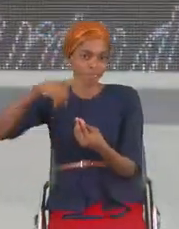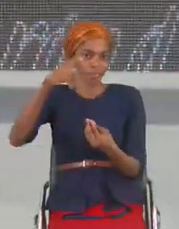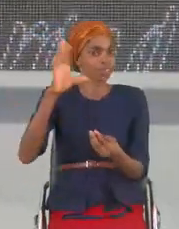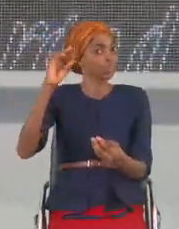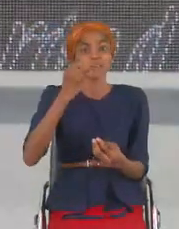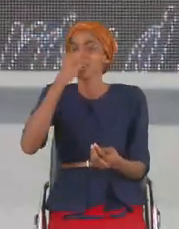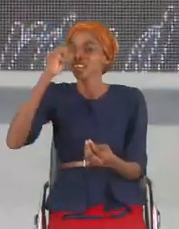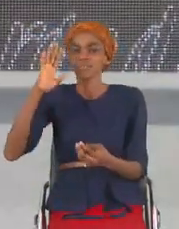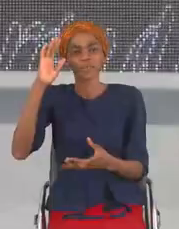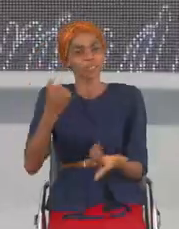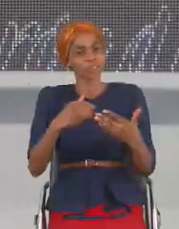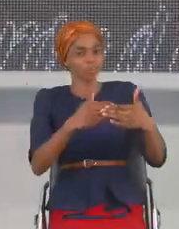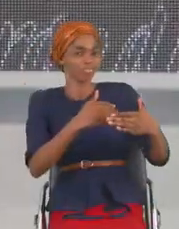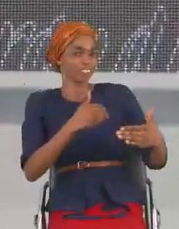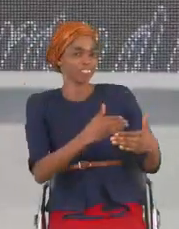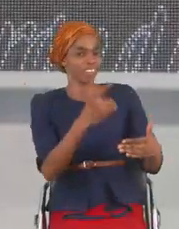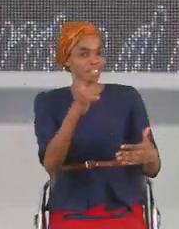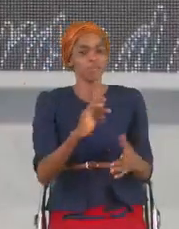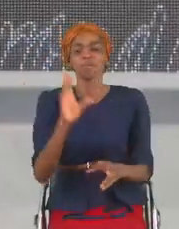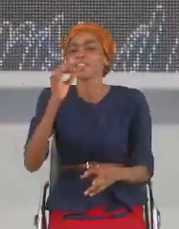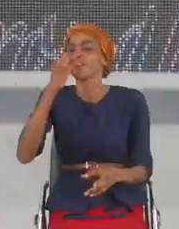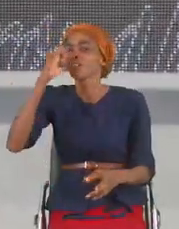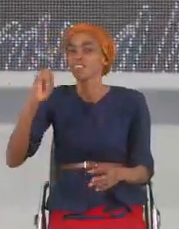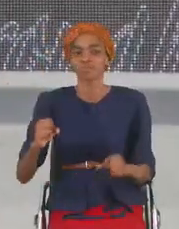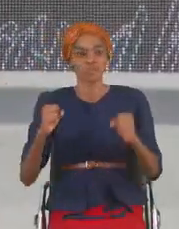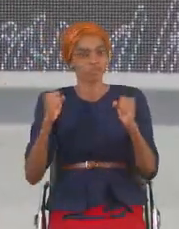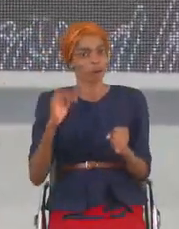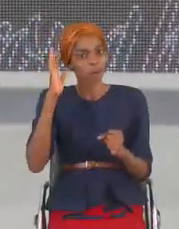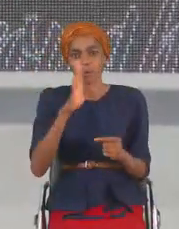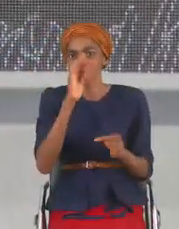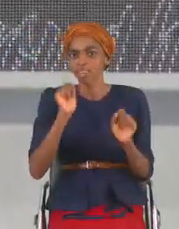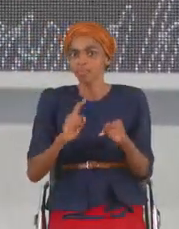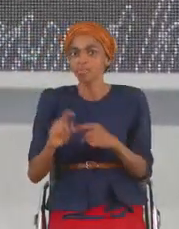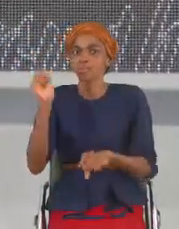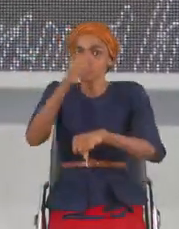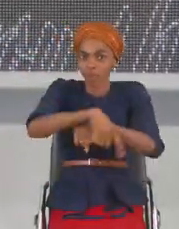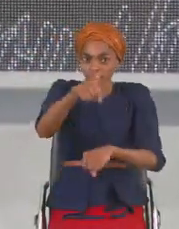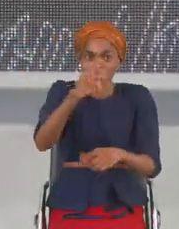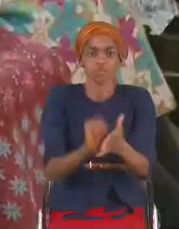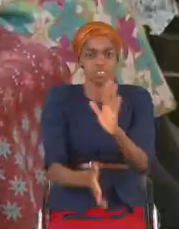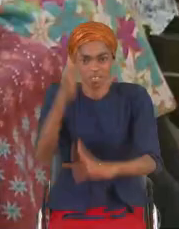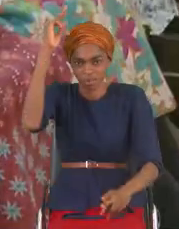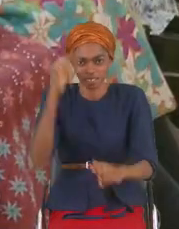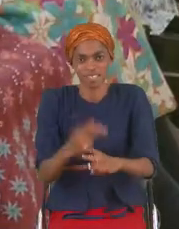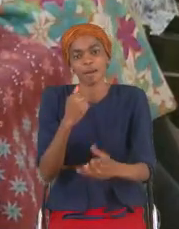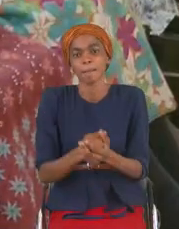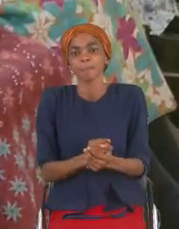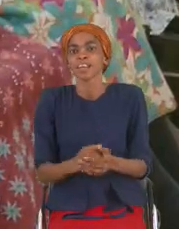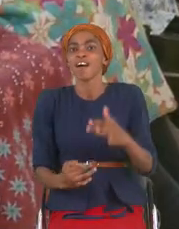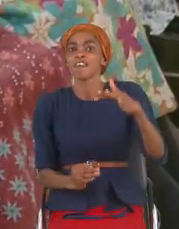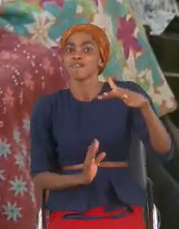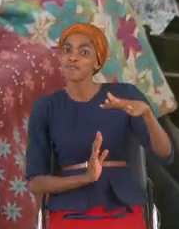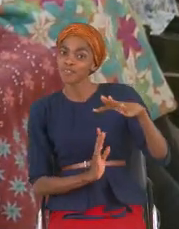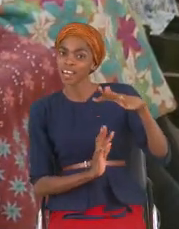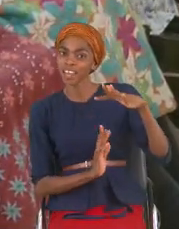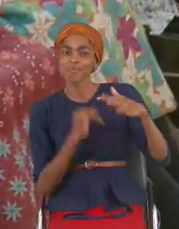will come near you. And no evil power will be able to overcome you in Jesus' name. Flame